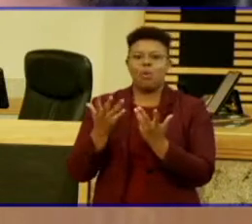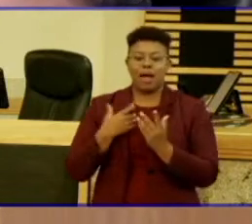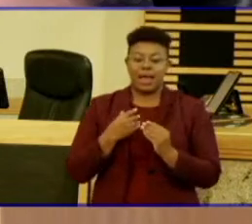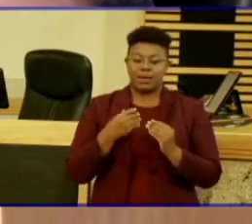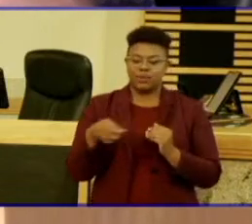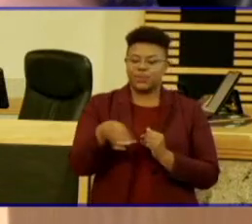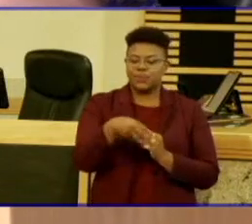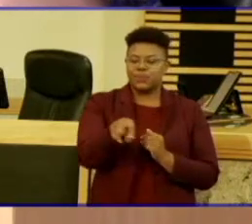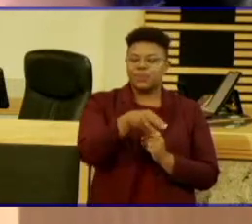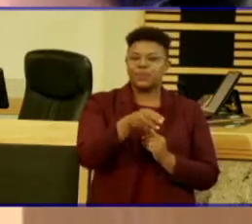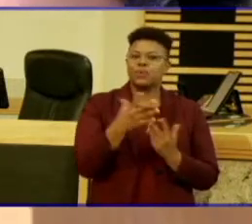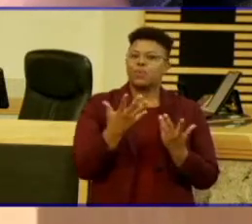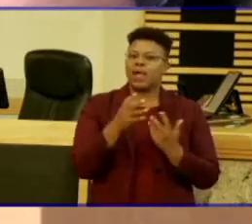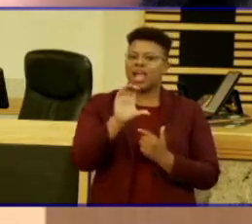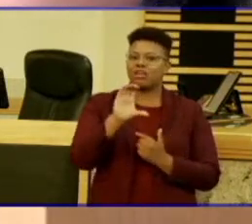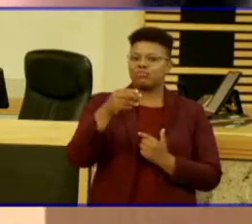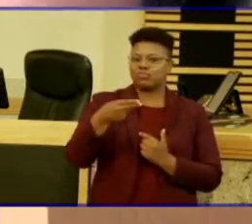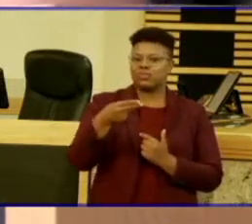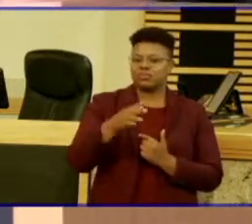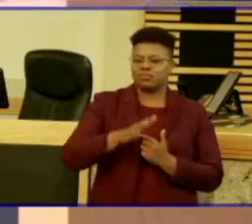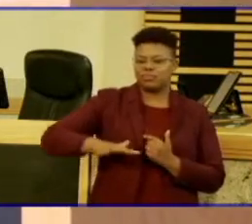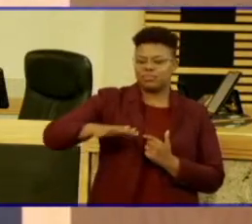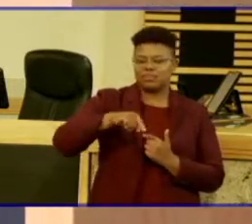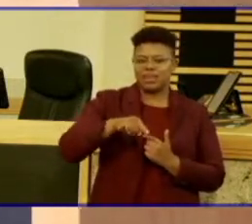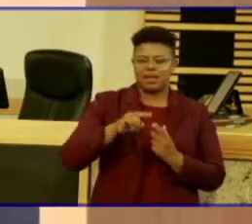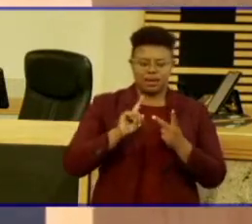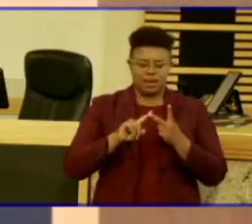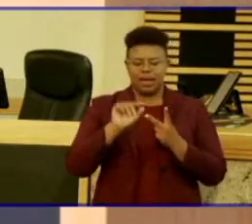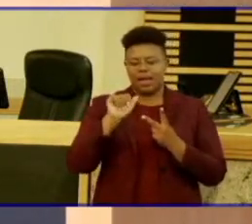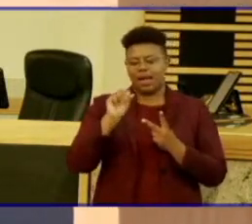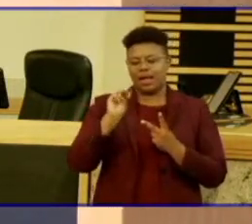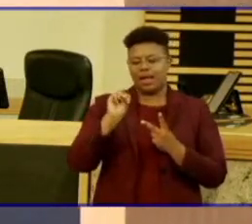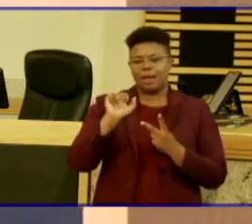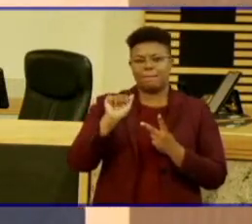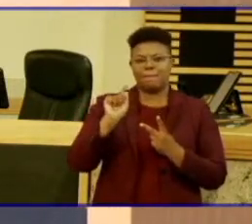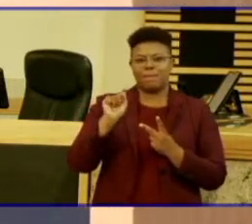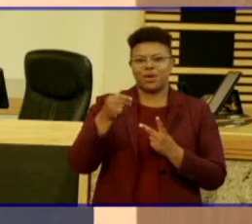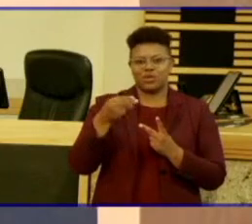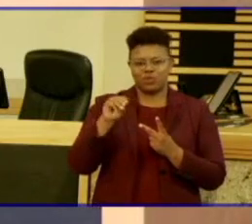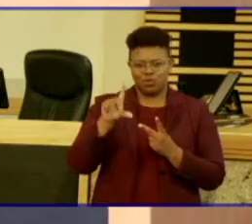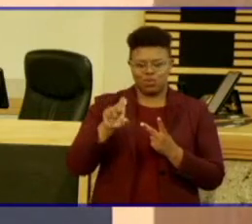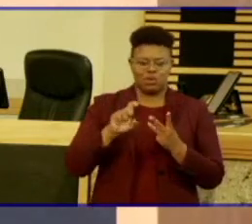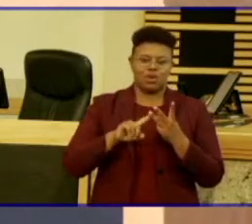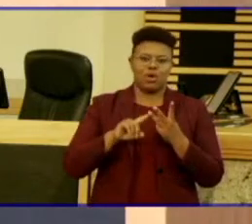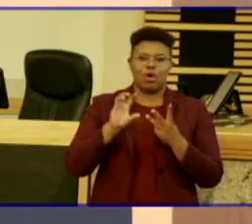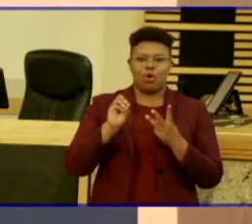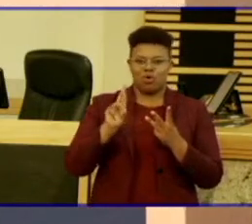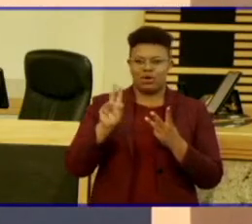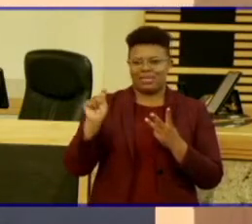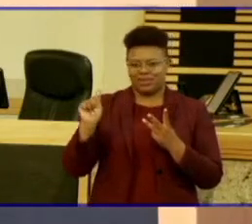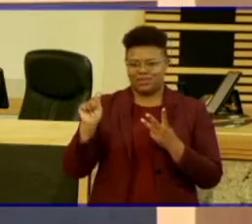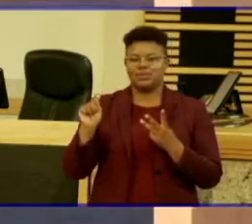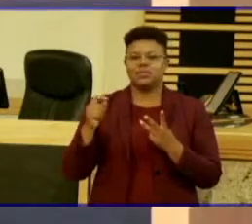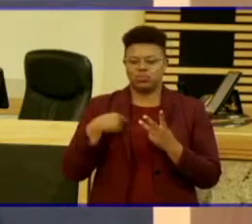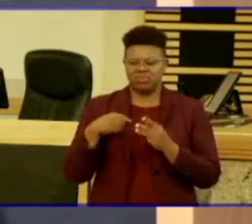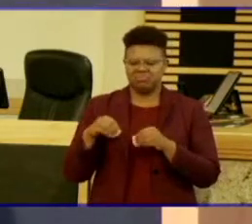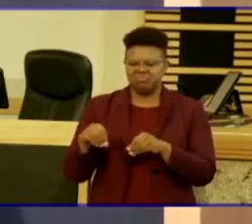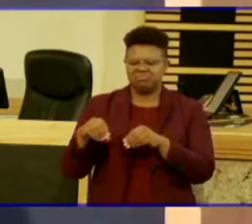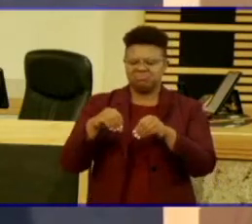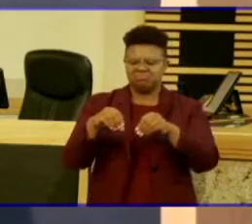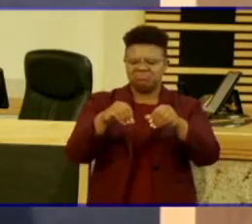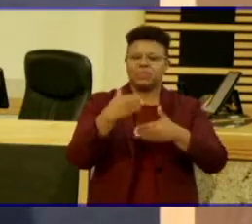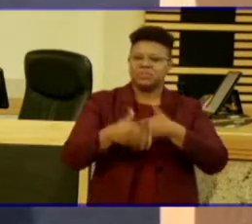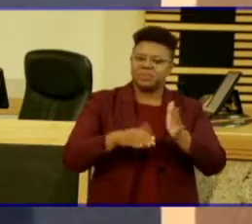irrigation schemes in Christiani, Amatole, and our Tambo districts. Last year, we spoke about the efforts we are doing